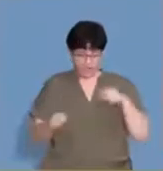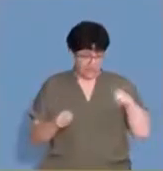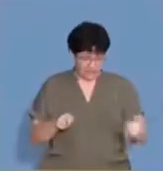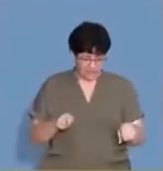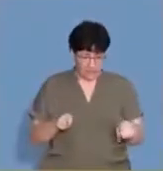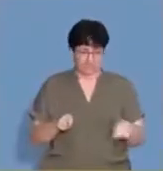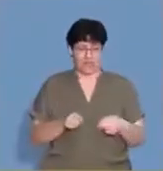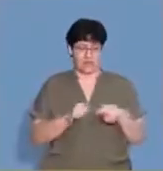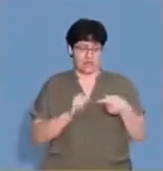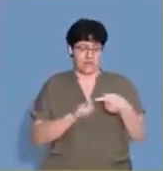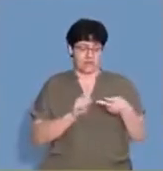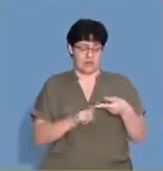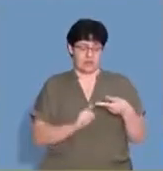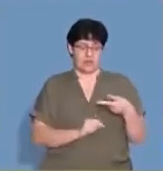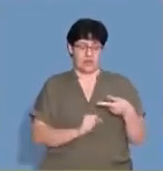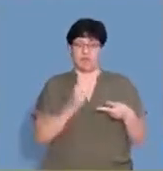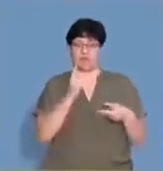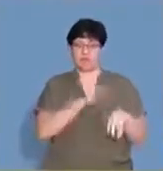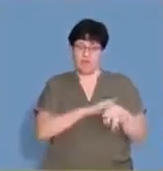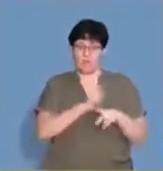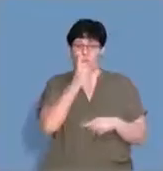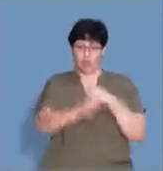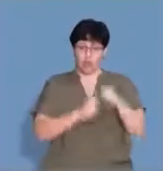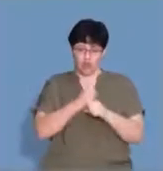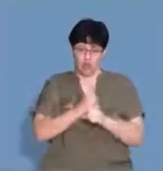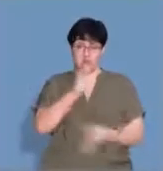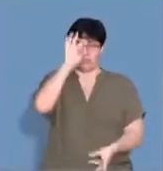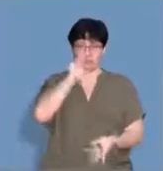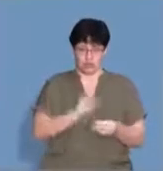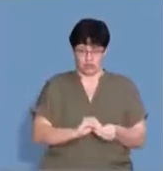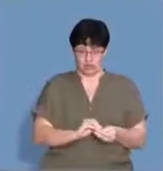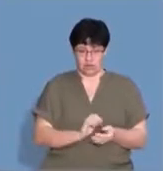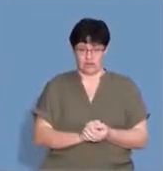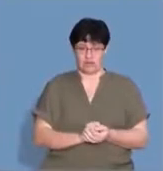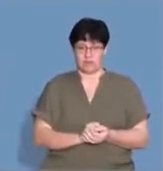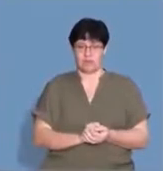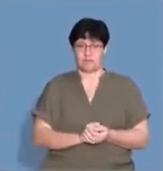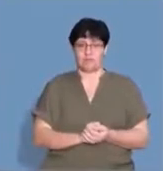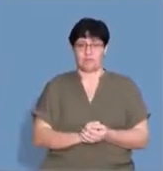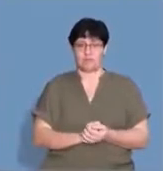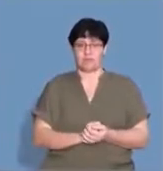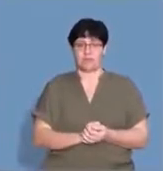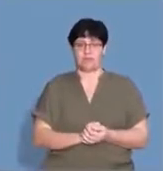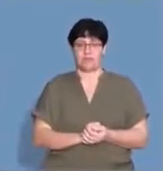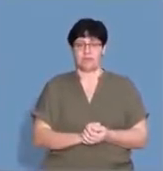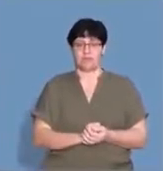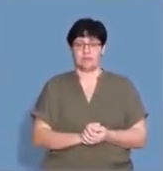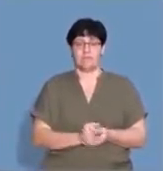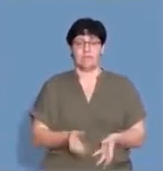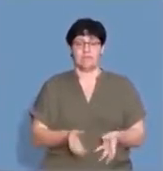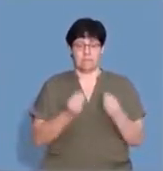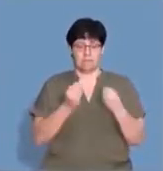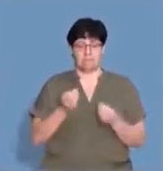and employer, period of 1 year, and the total. So I'm going to find some space. He was